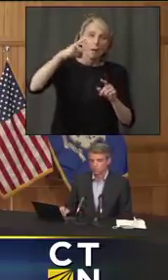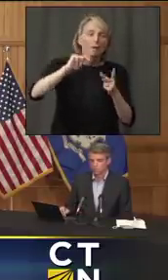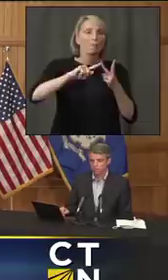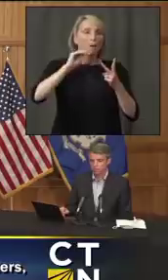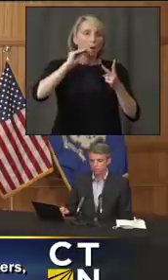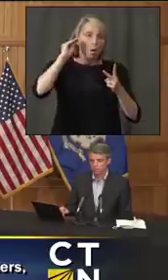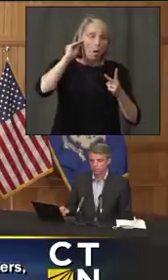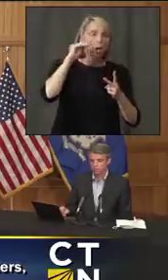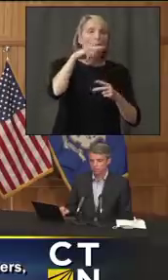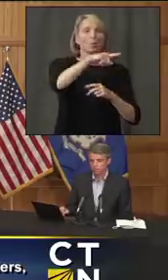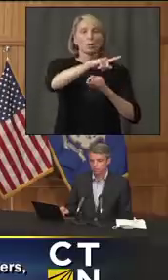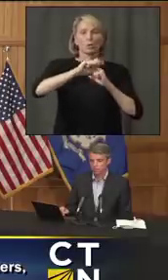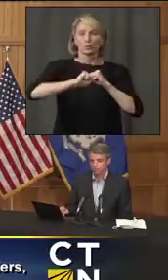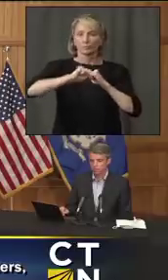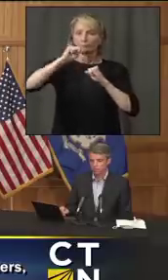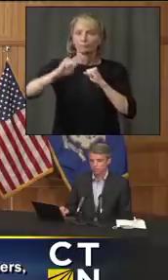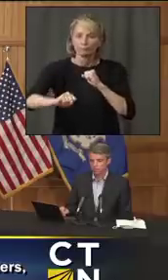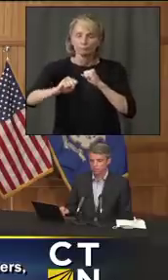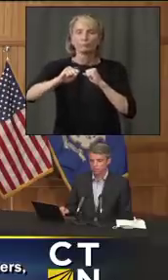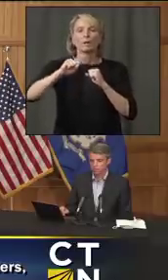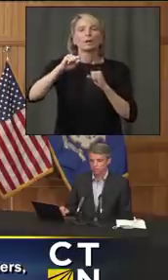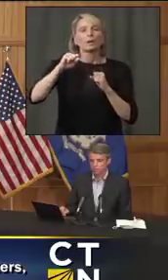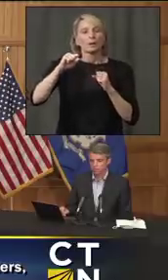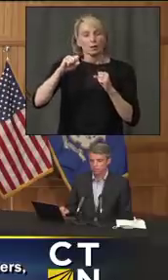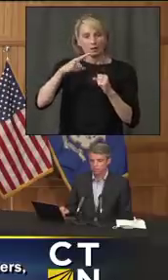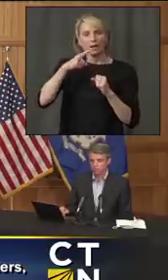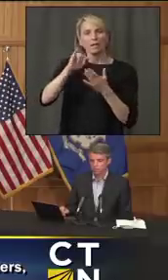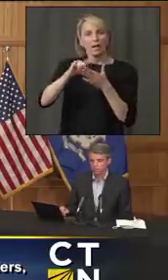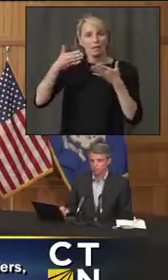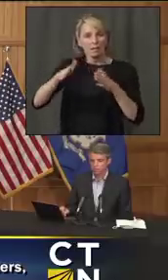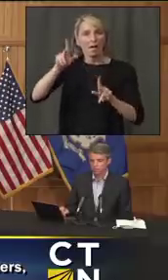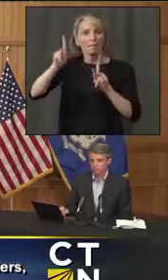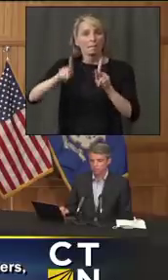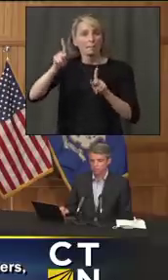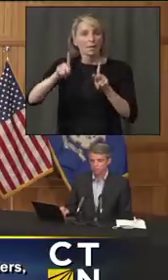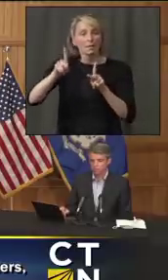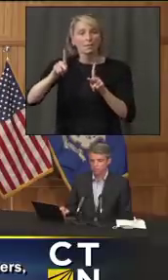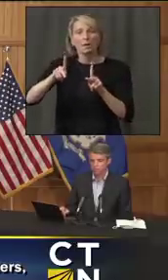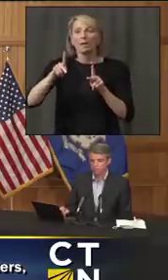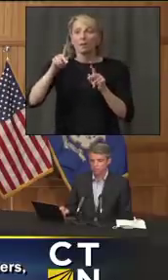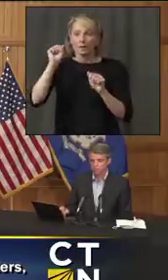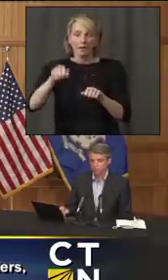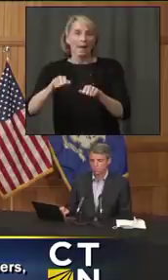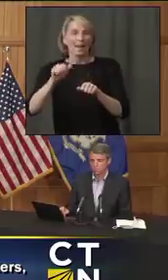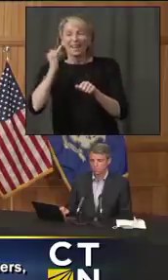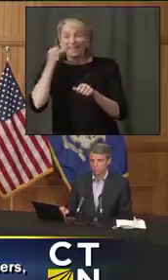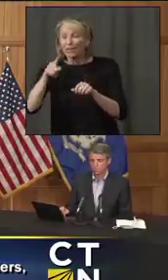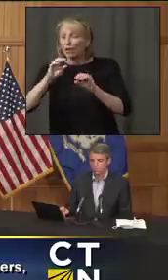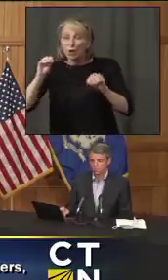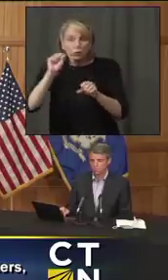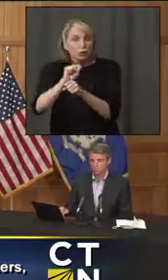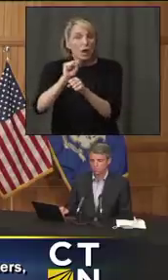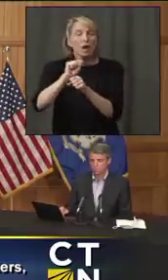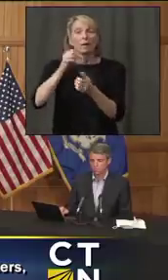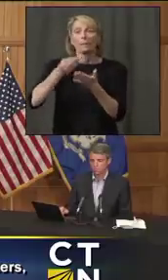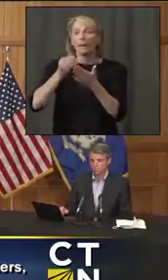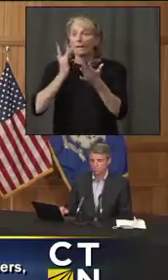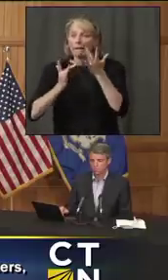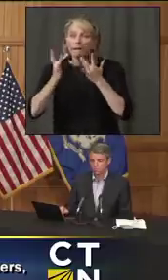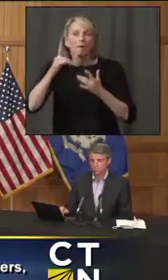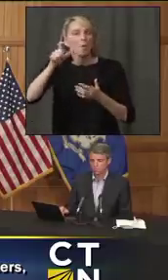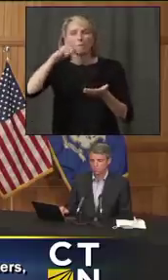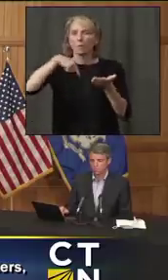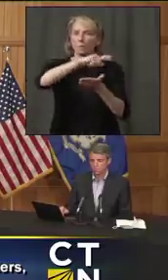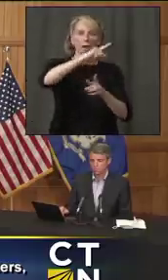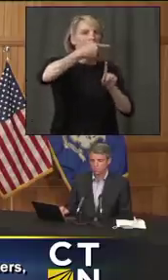say there's not going to be enough money in the rental assistance program, and some landlords say if their banks aren't in Connecticut, they're not